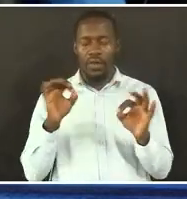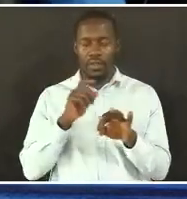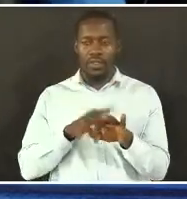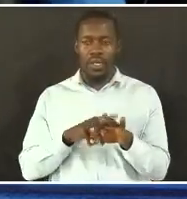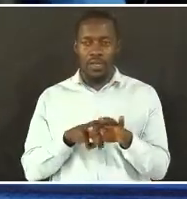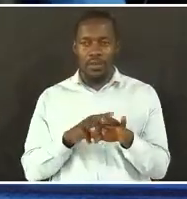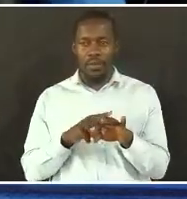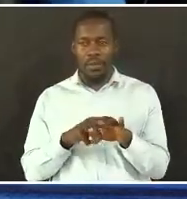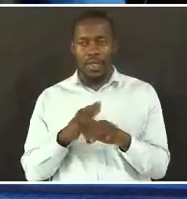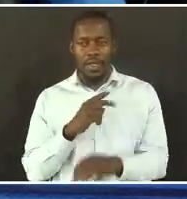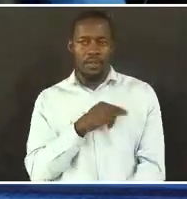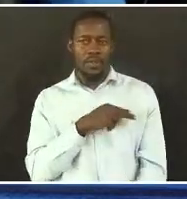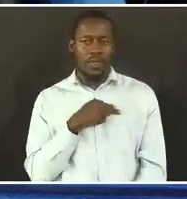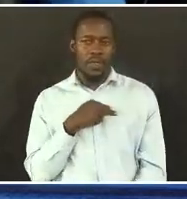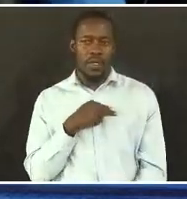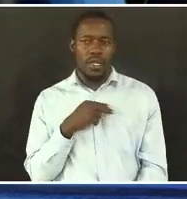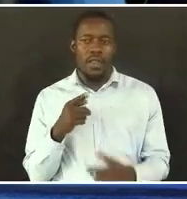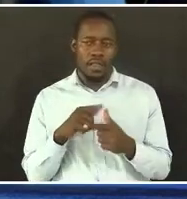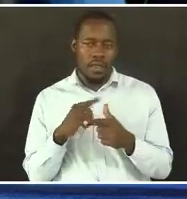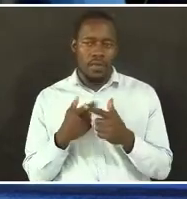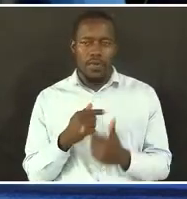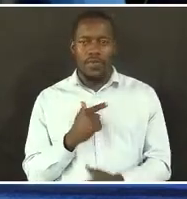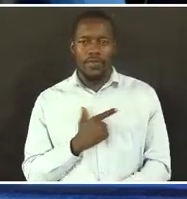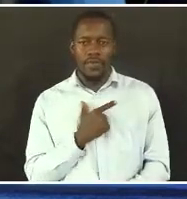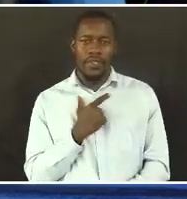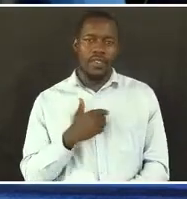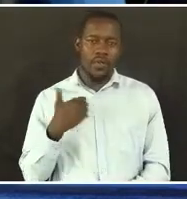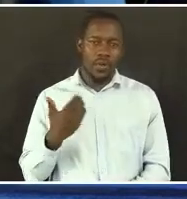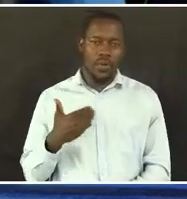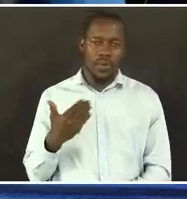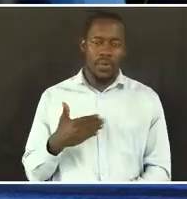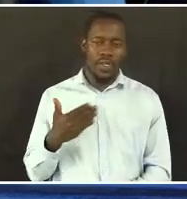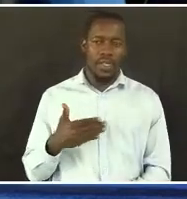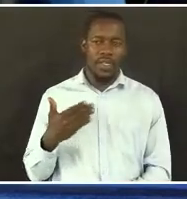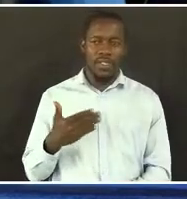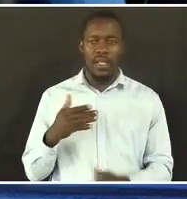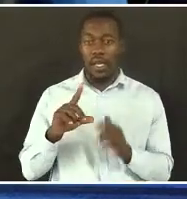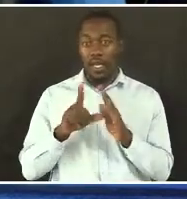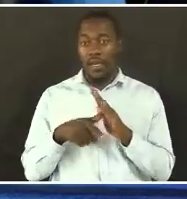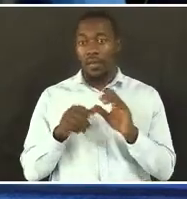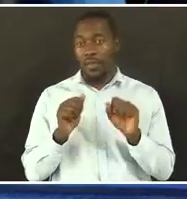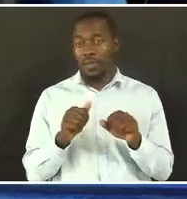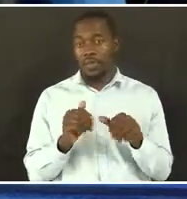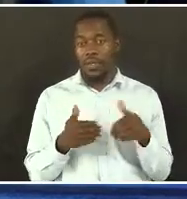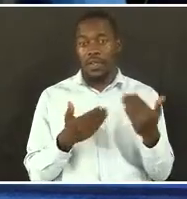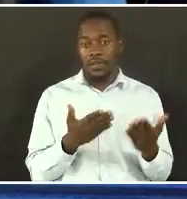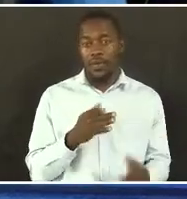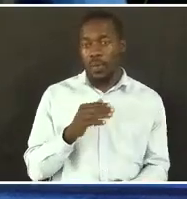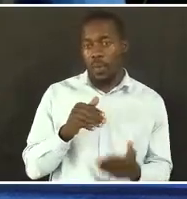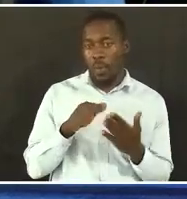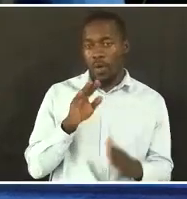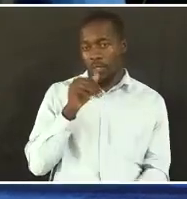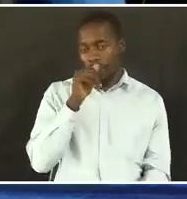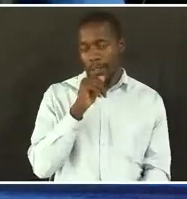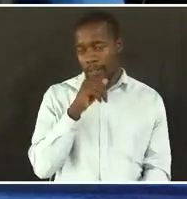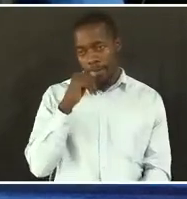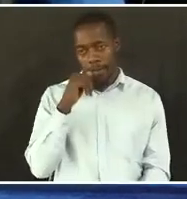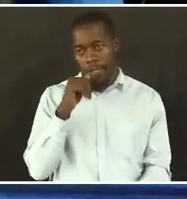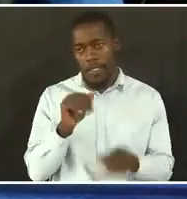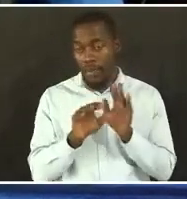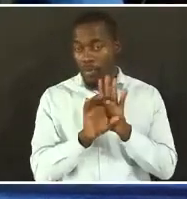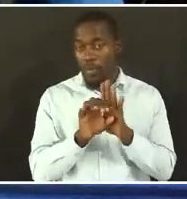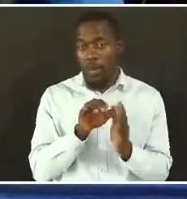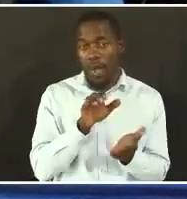peacefully, to die with dignity, without a lot of pain and without a lot of worries.